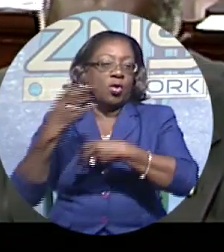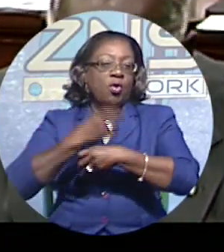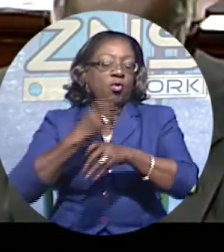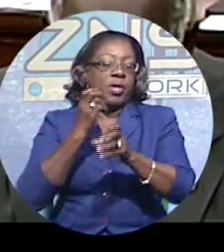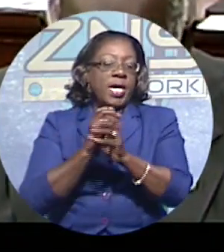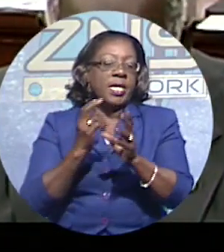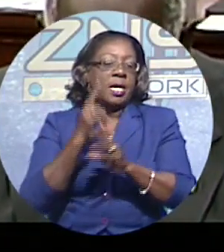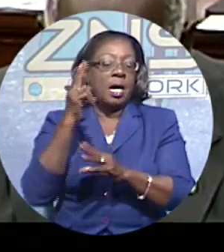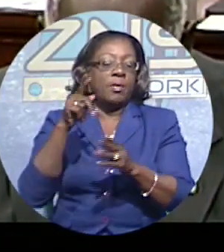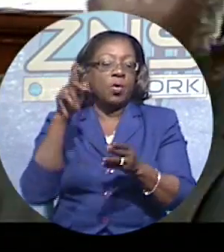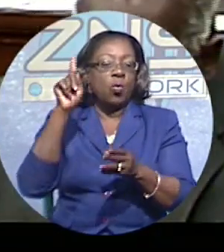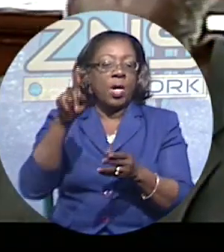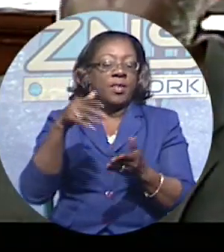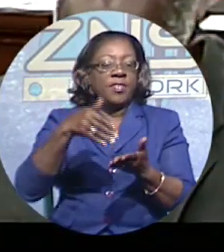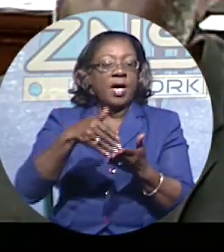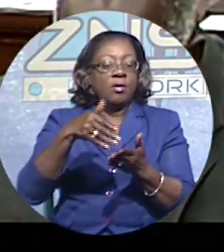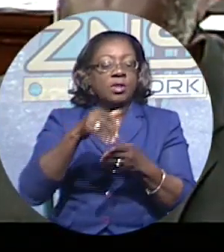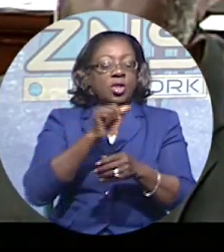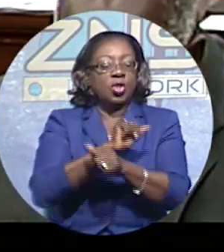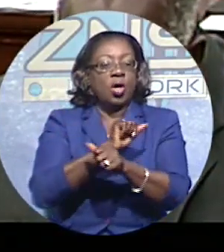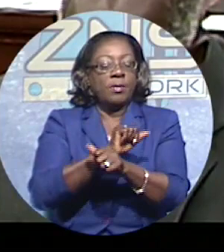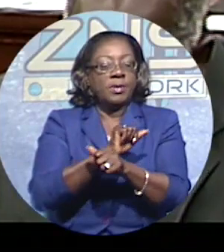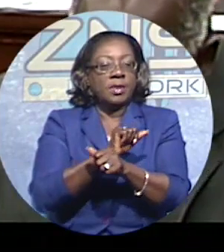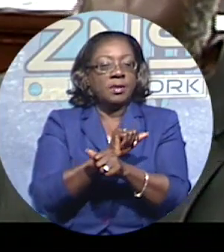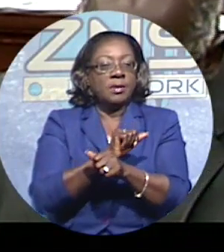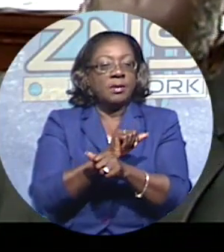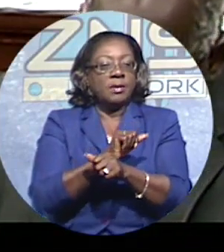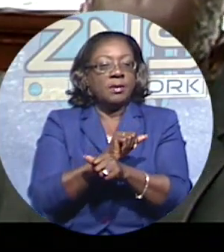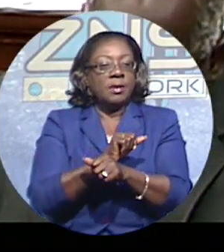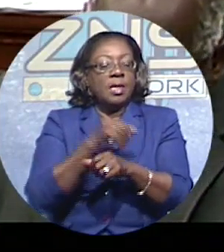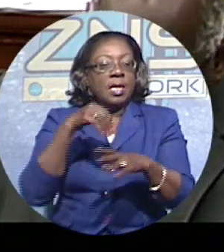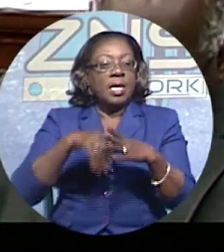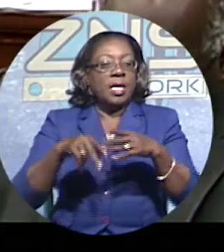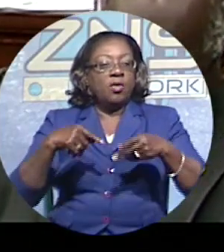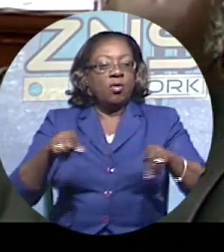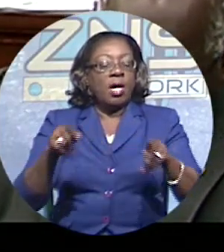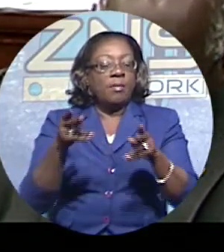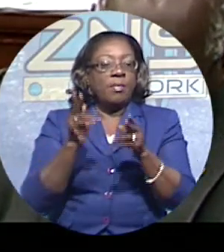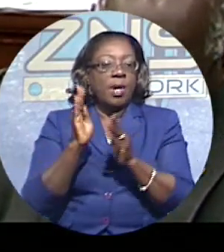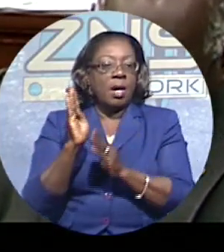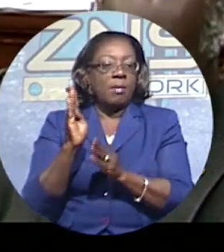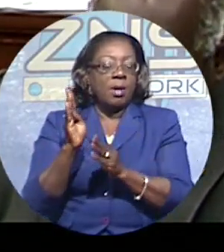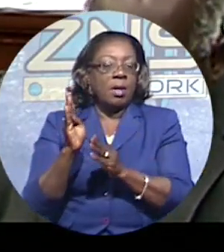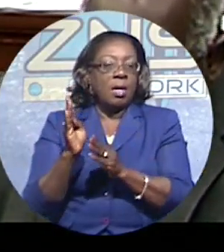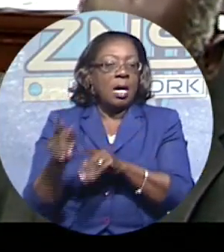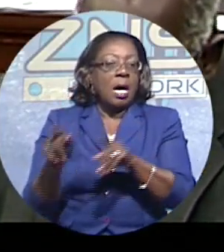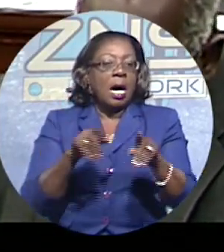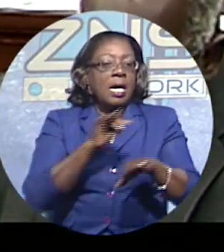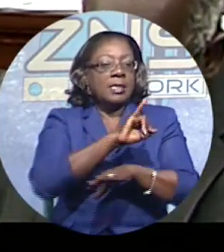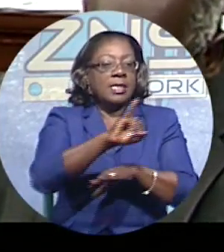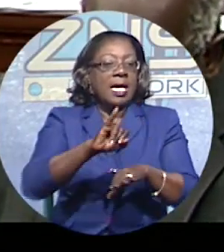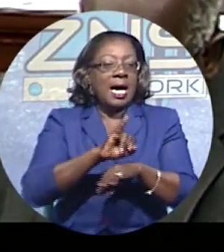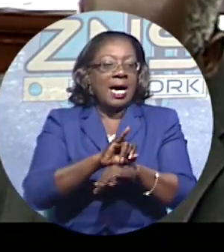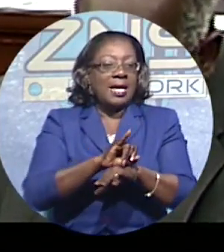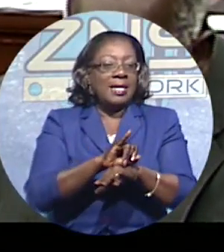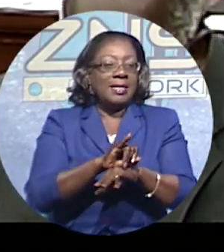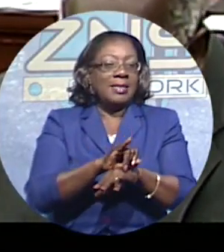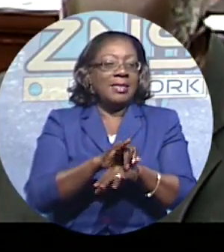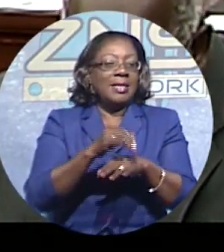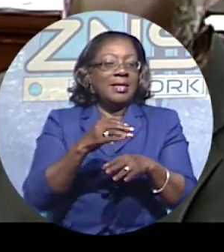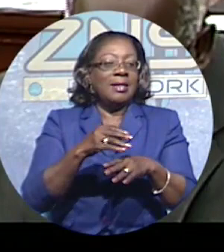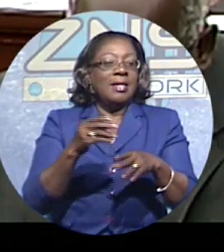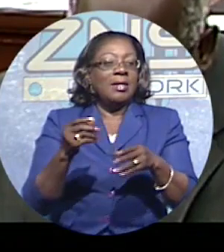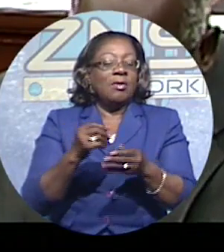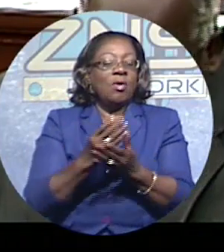to 1,000 jobs. The opening in Grand Bahama of the Island Outsourced Contact Center